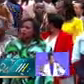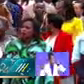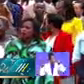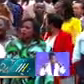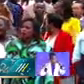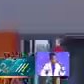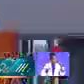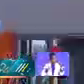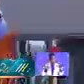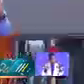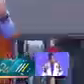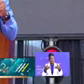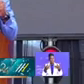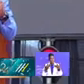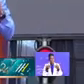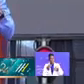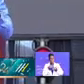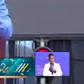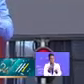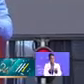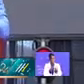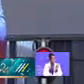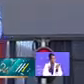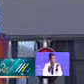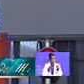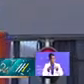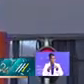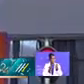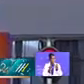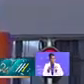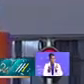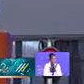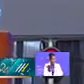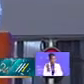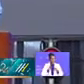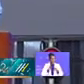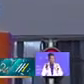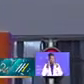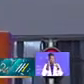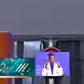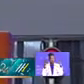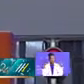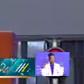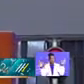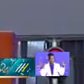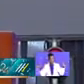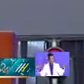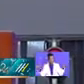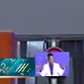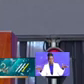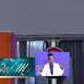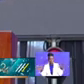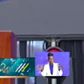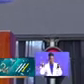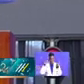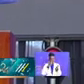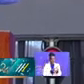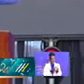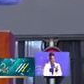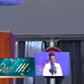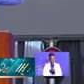carrying Financial breakthroughs I saw angel carrying land